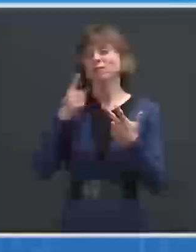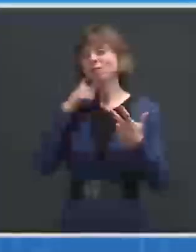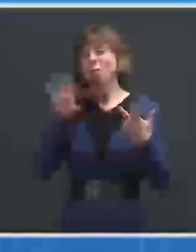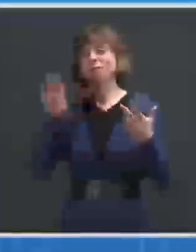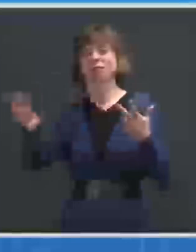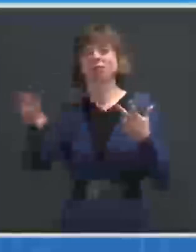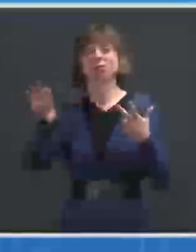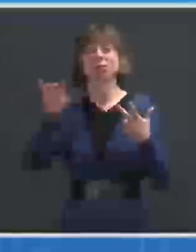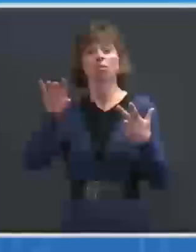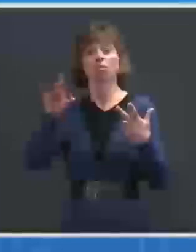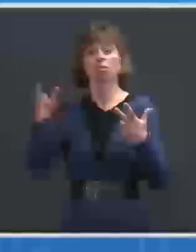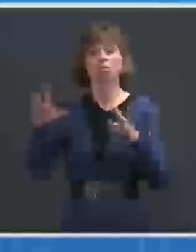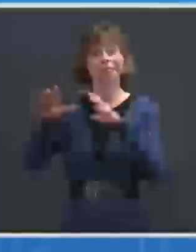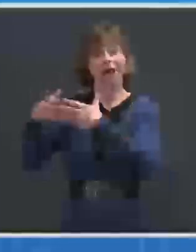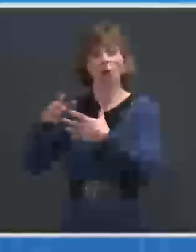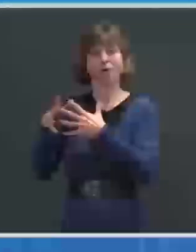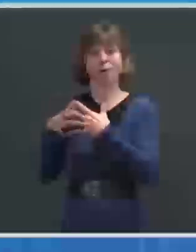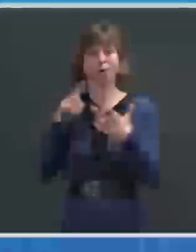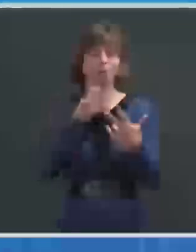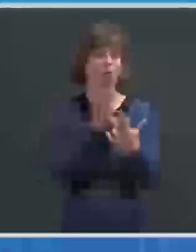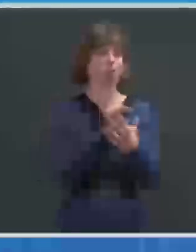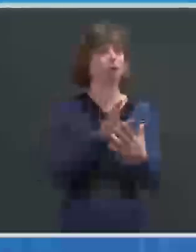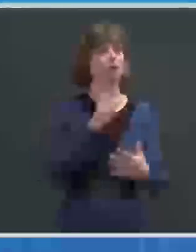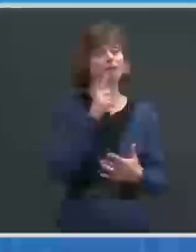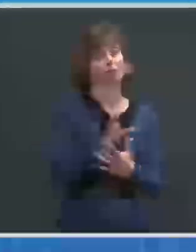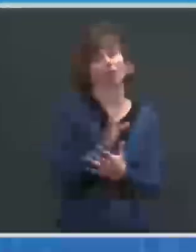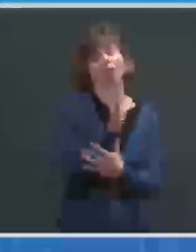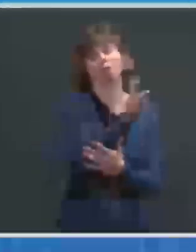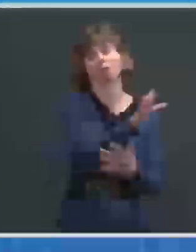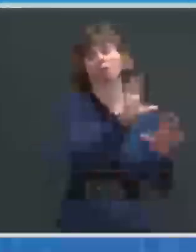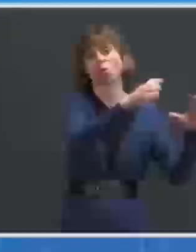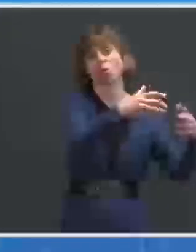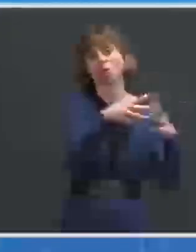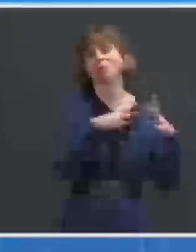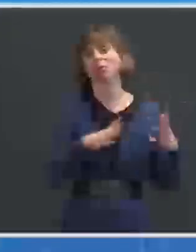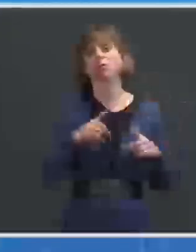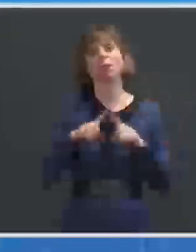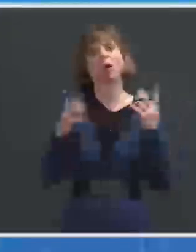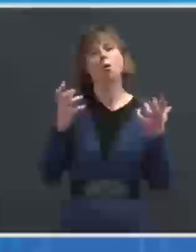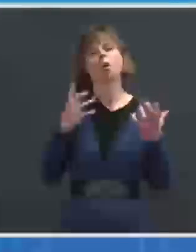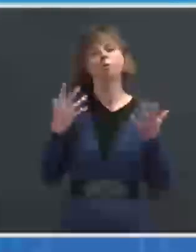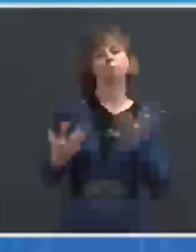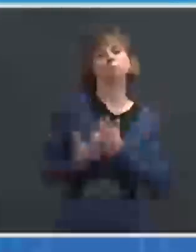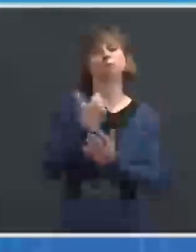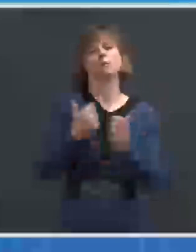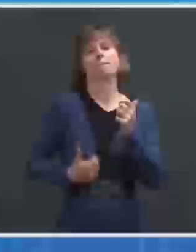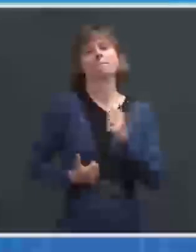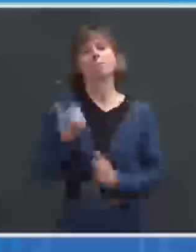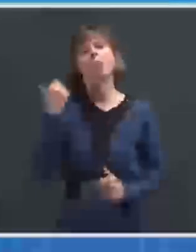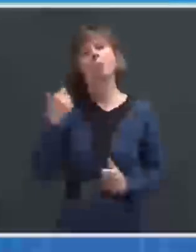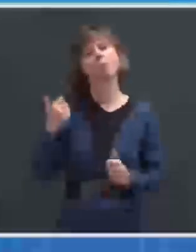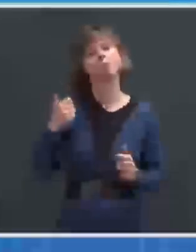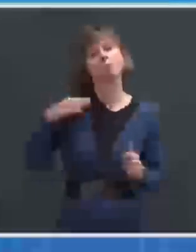sure that you're getting the most bang for your buck from an epidemiological perspective, given the limited supply?